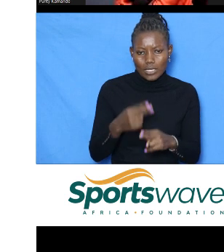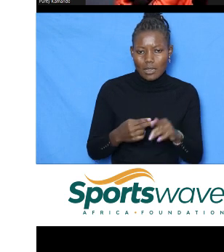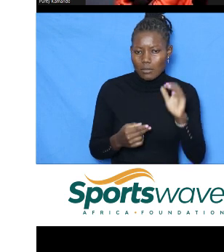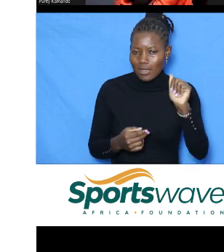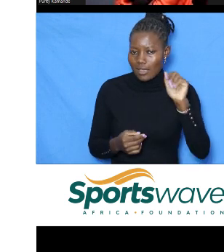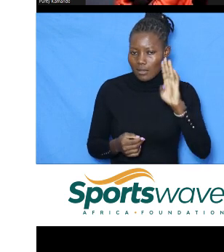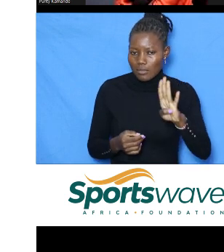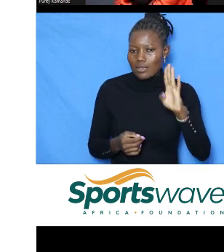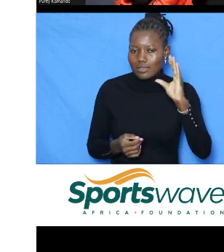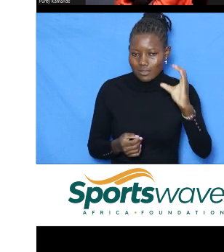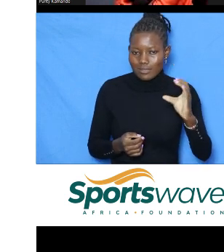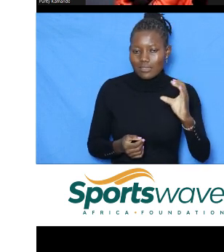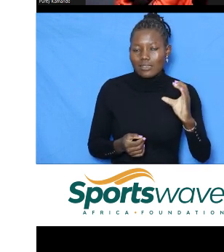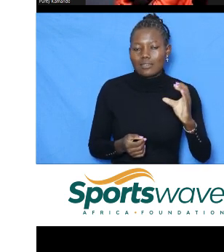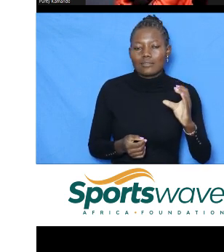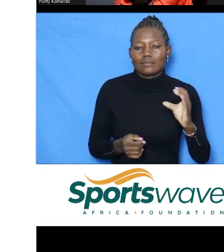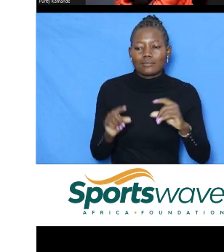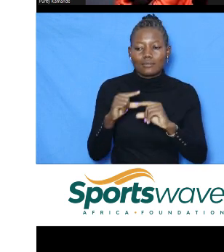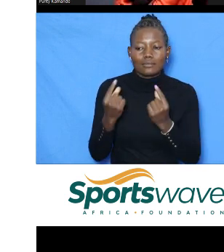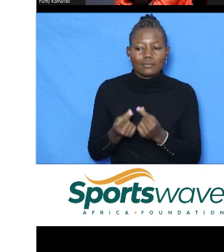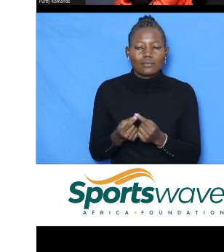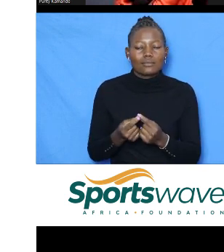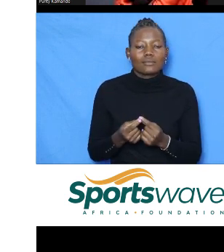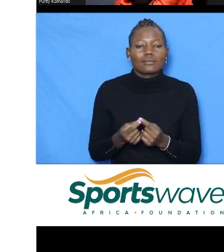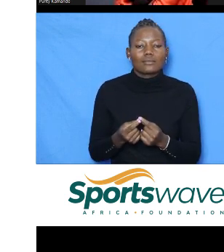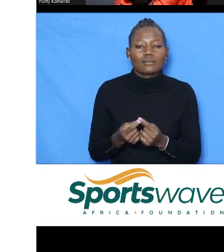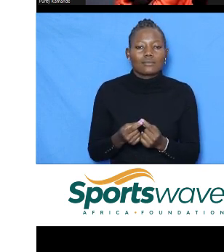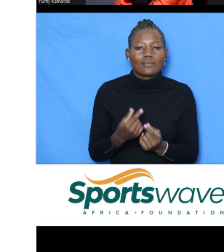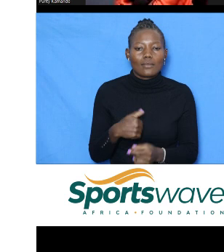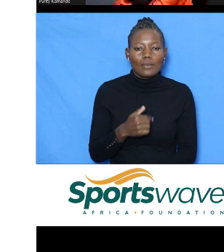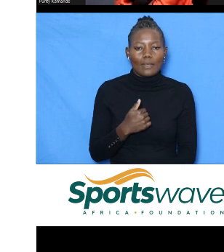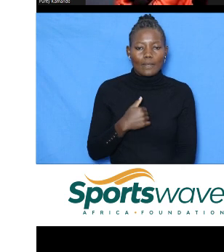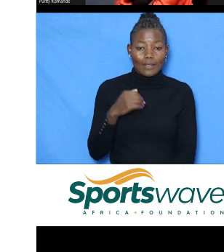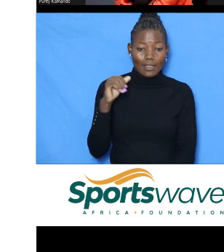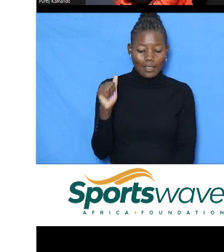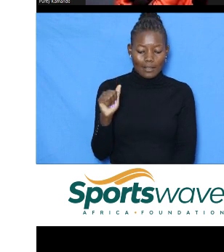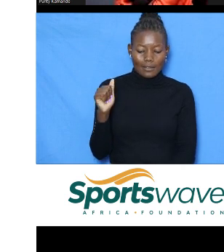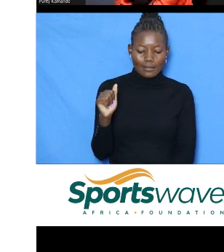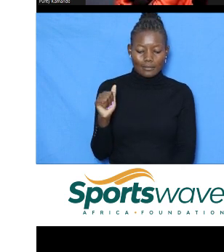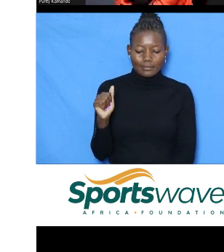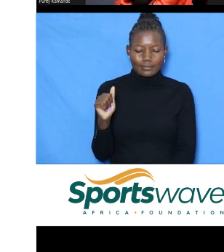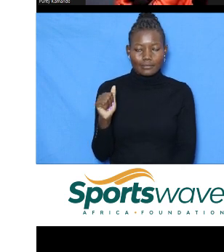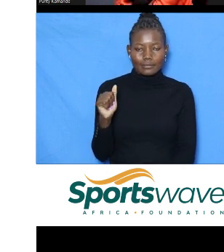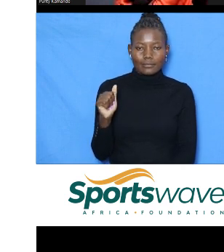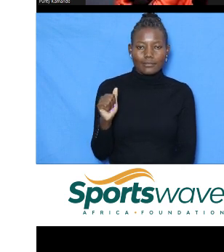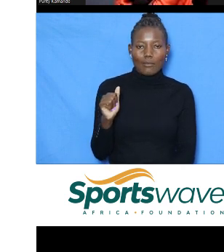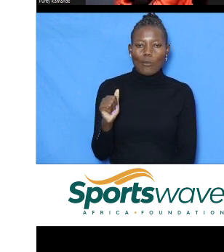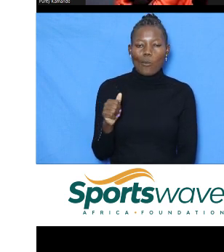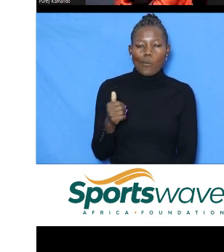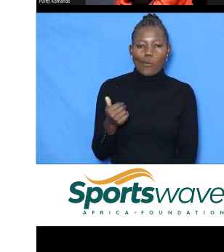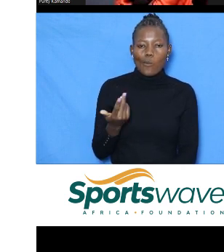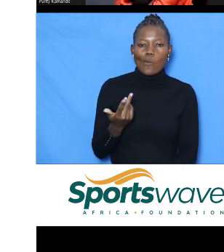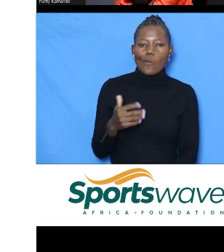B, C categorization of sports supplements. So we have Group A. Group A supplements